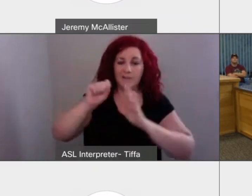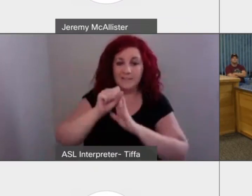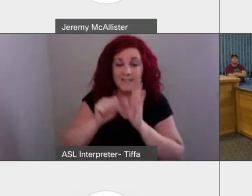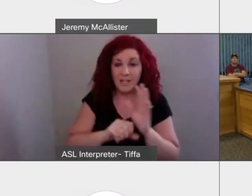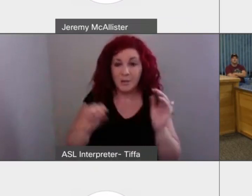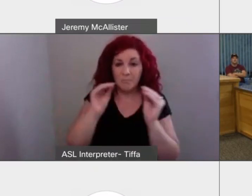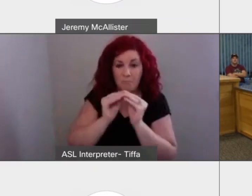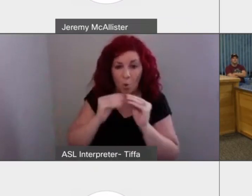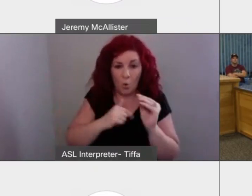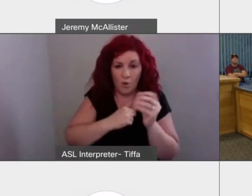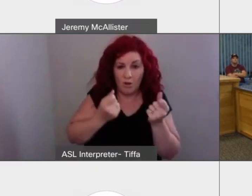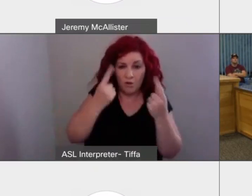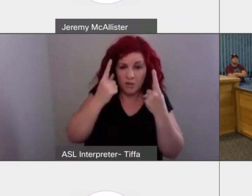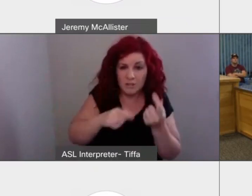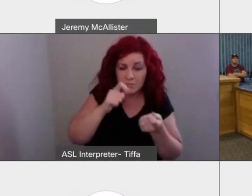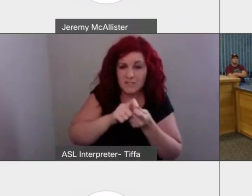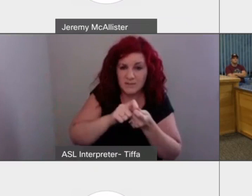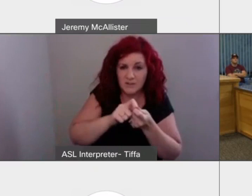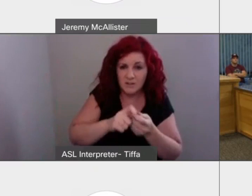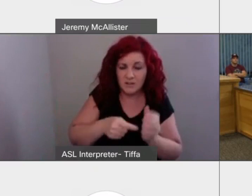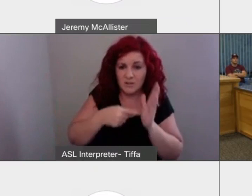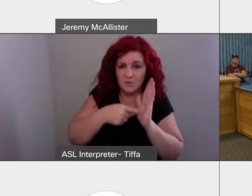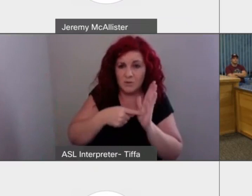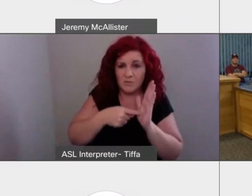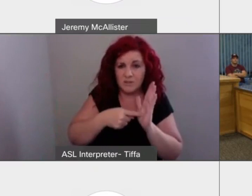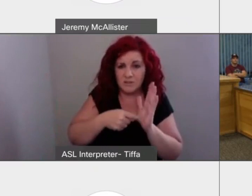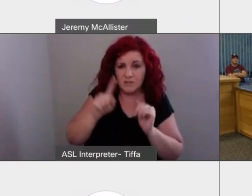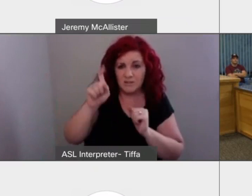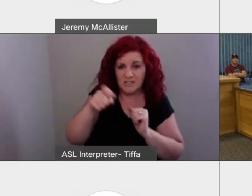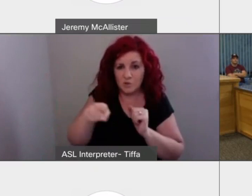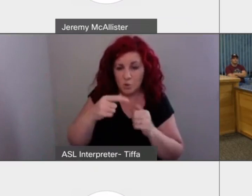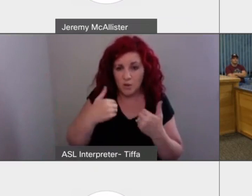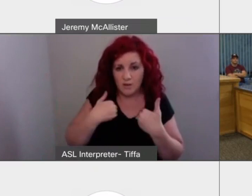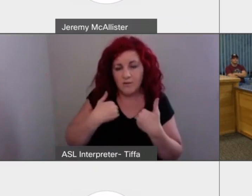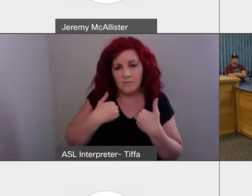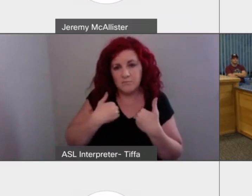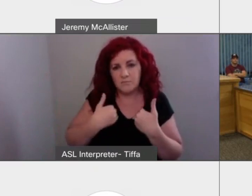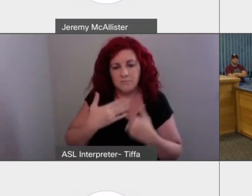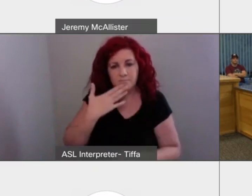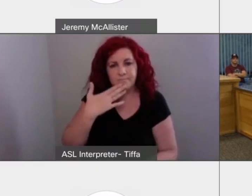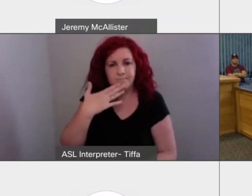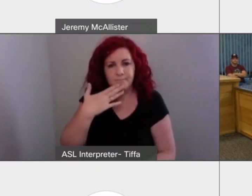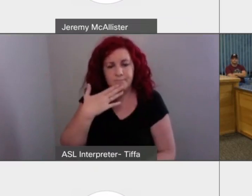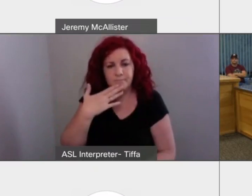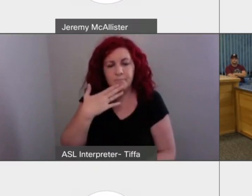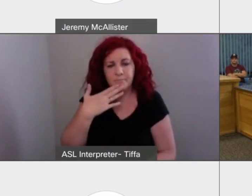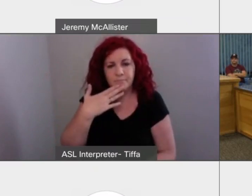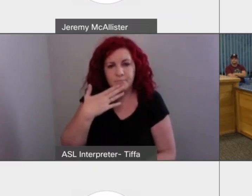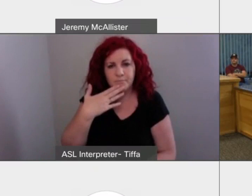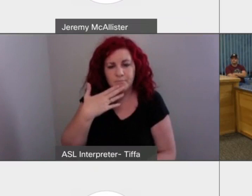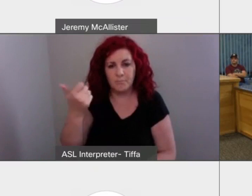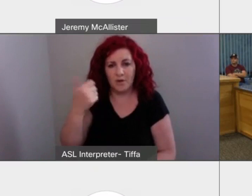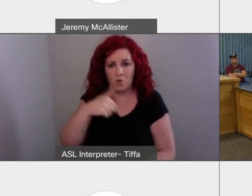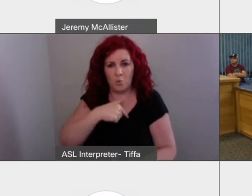we understand the specific representation needs you have, the better we are able to